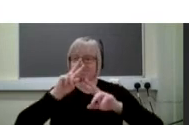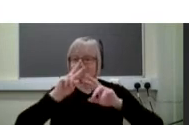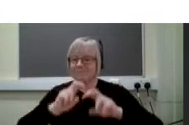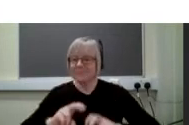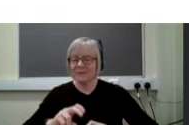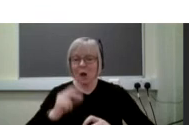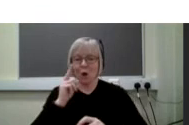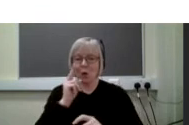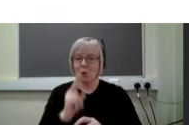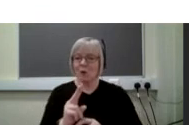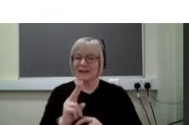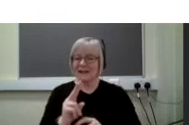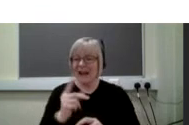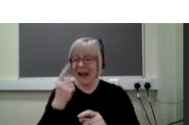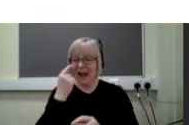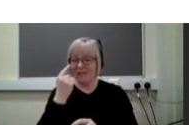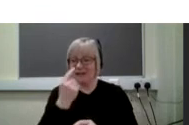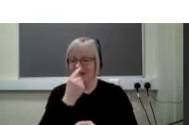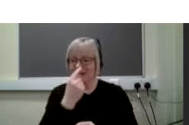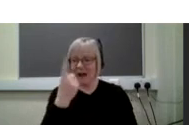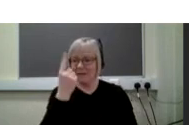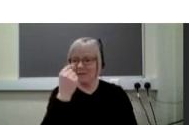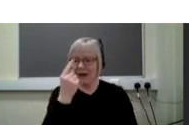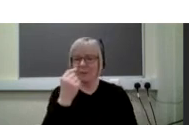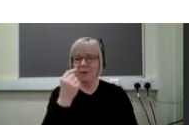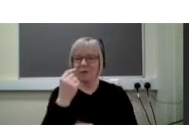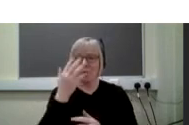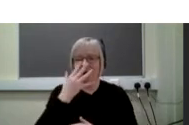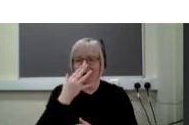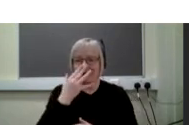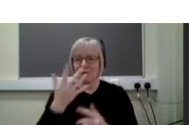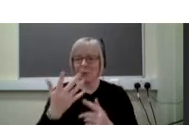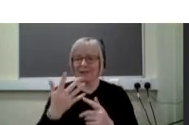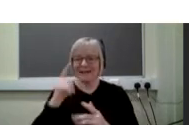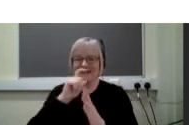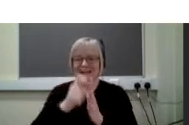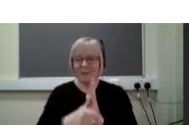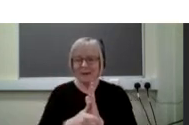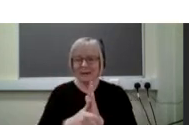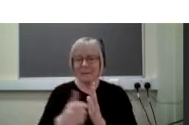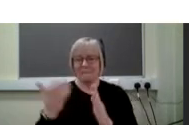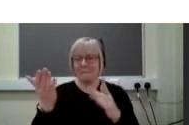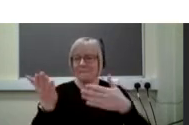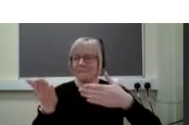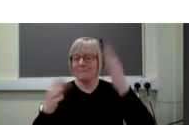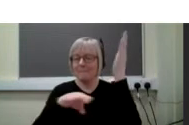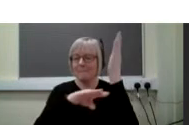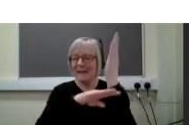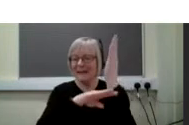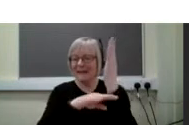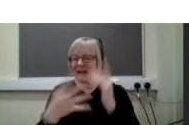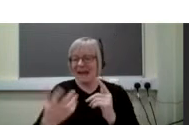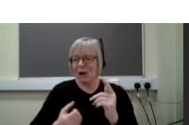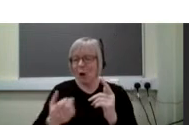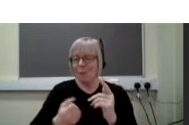available evidence of the experience of adolescents with disabilities in low and middle income countries of COVID-19 and other humanitarian